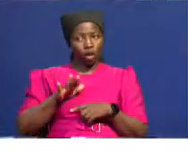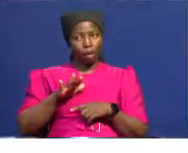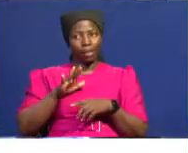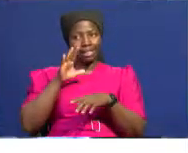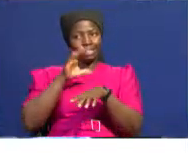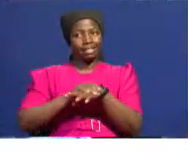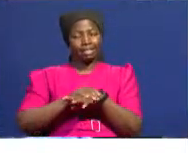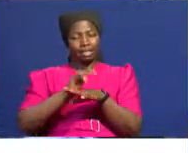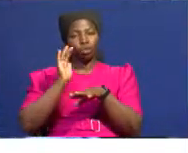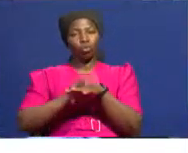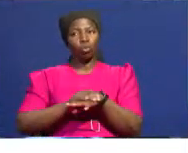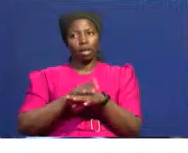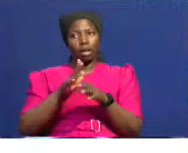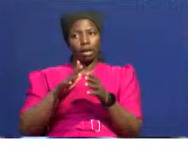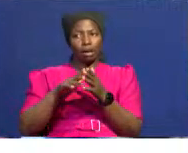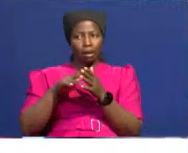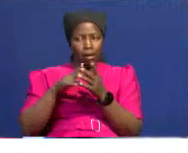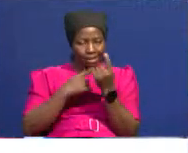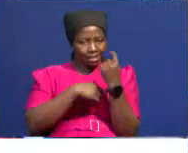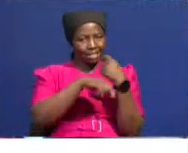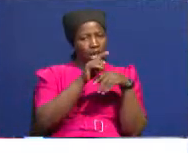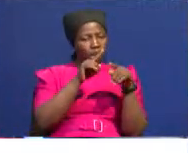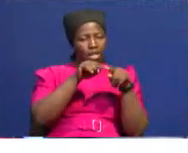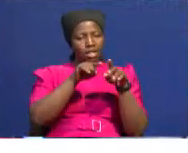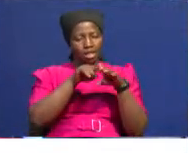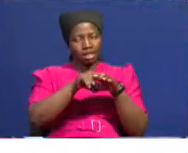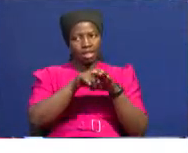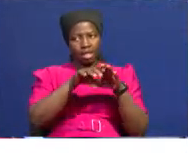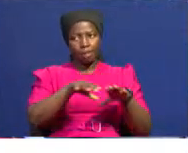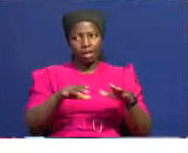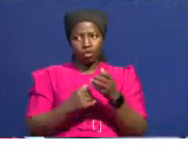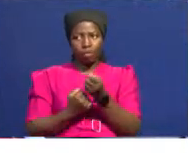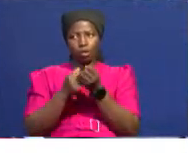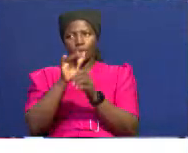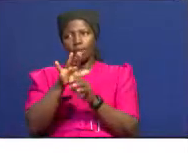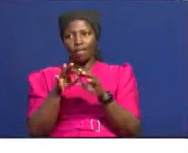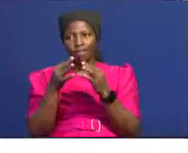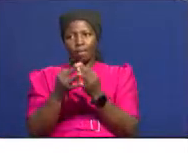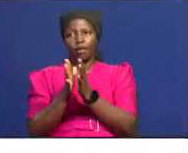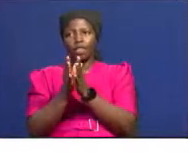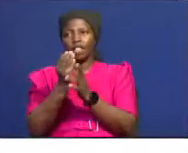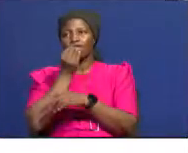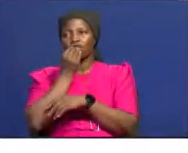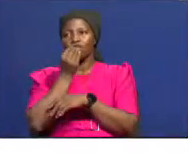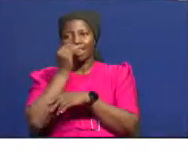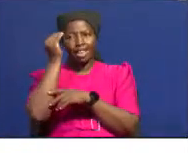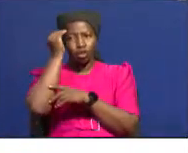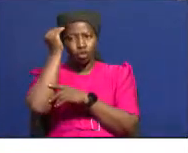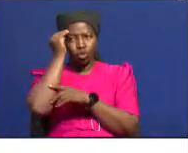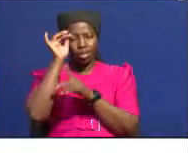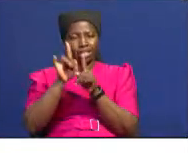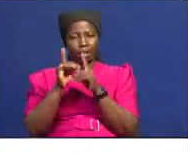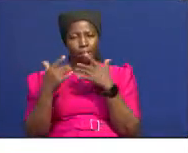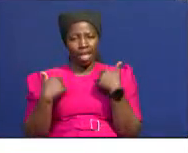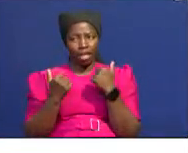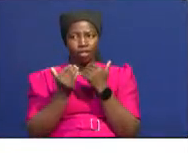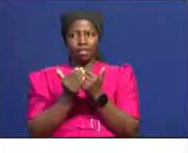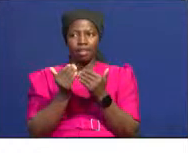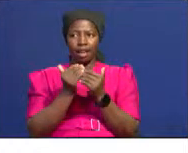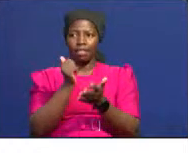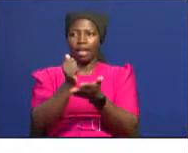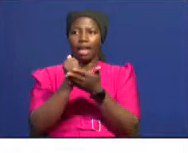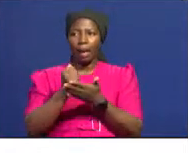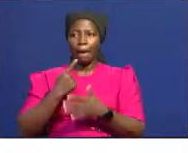price in markets to support their families with food, education and healthcare. inasaidia sisi hata kwa nyumbani,